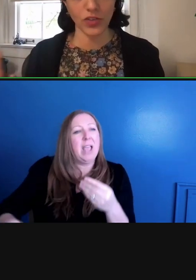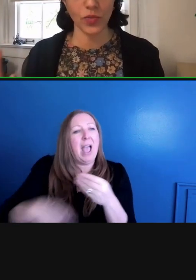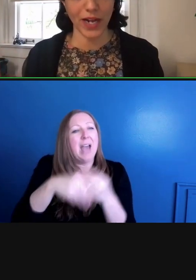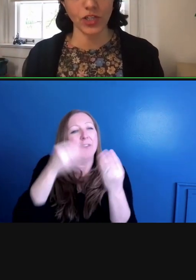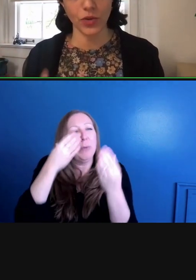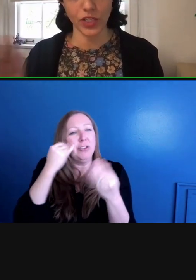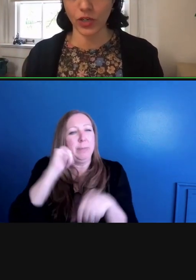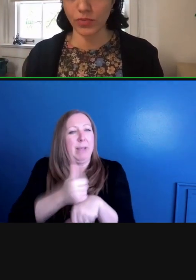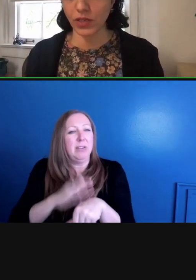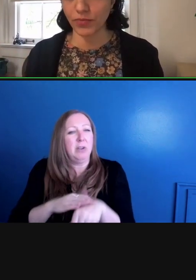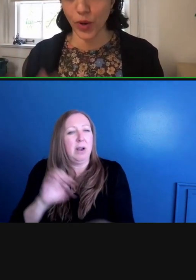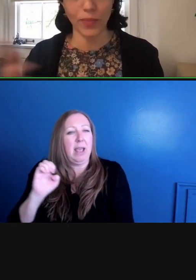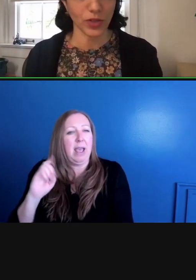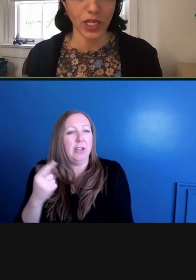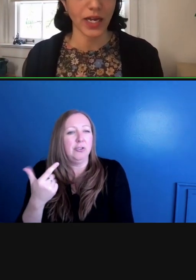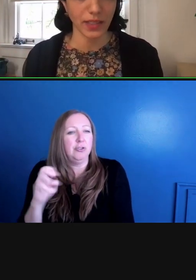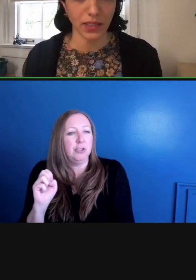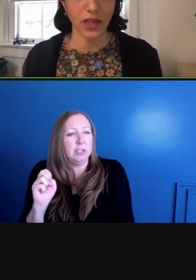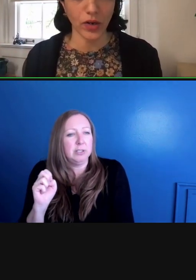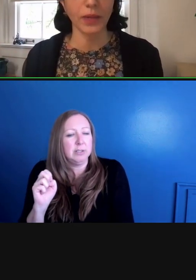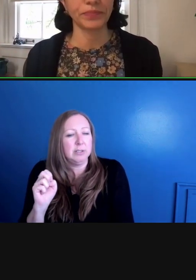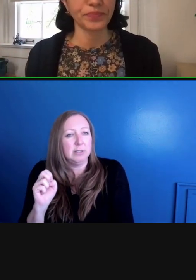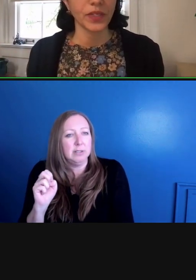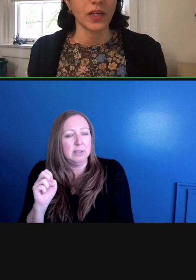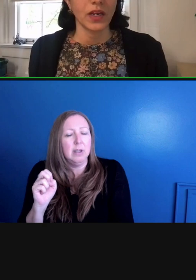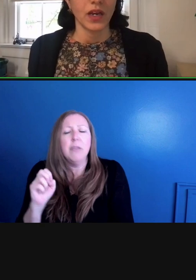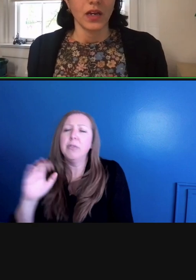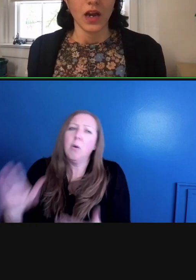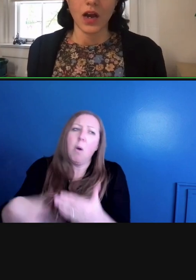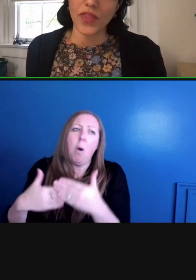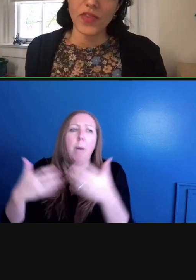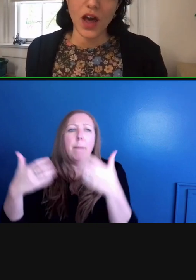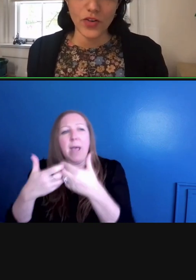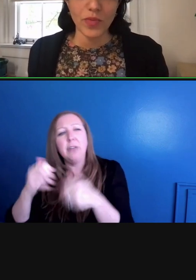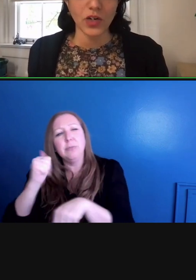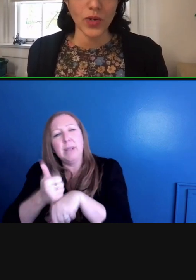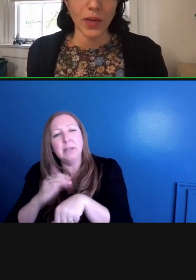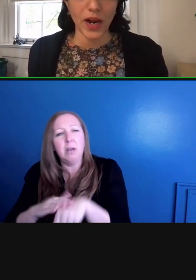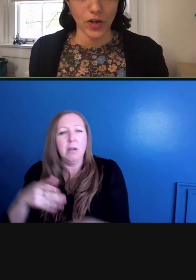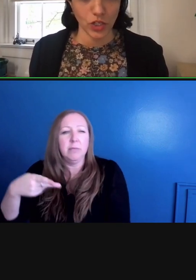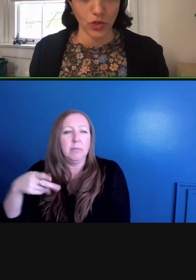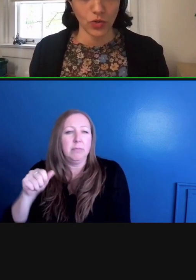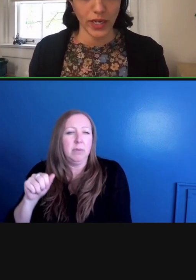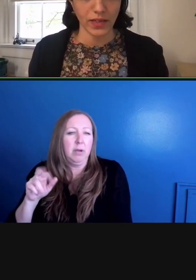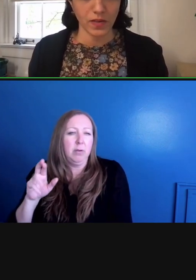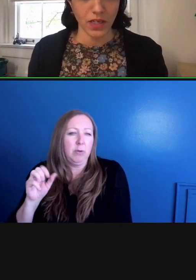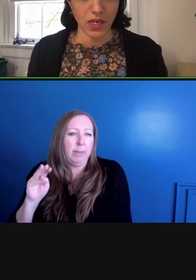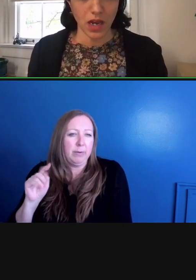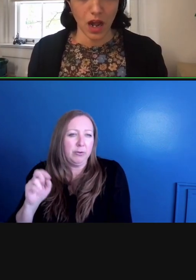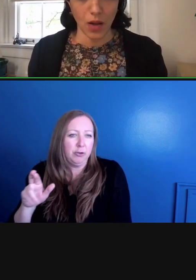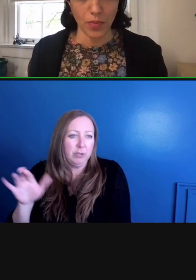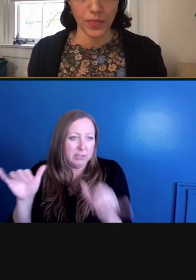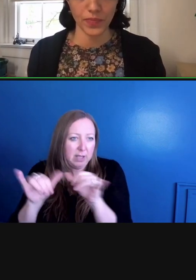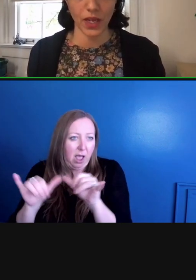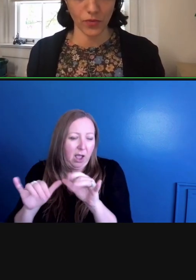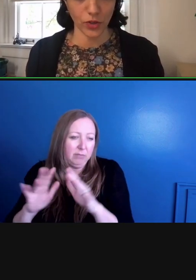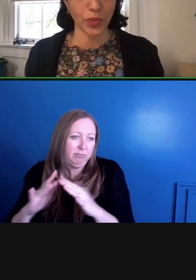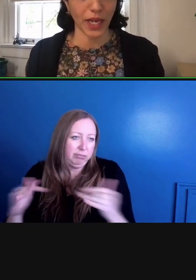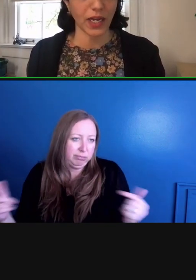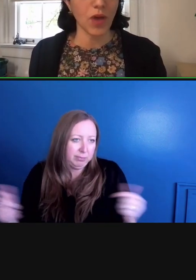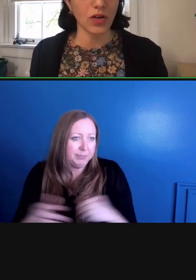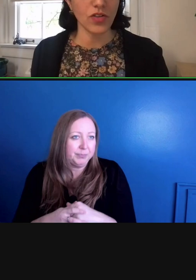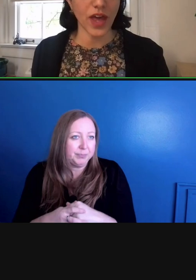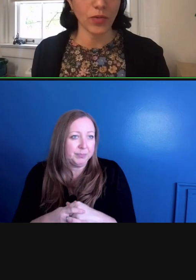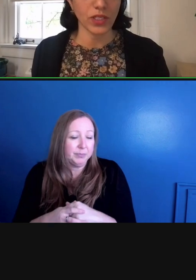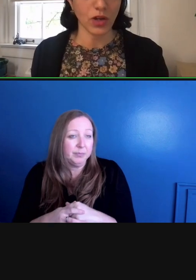They are also matched though in terms of parameter size, etc. And then the other model we compared to is the